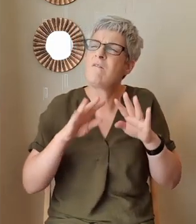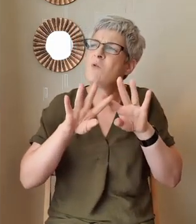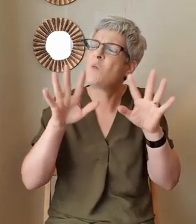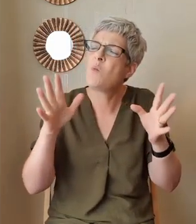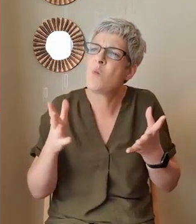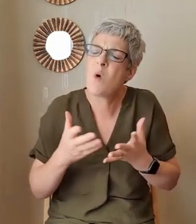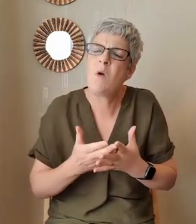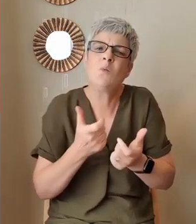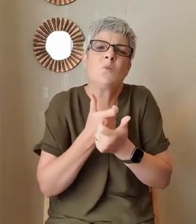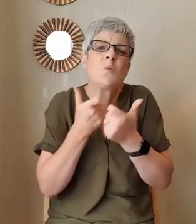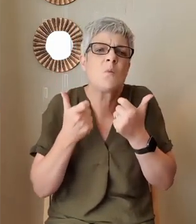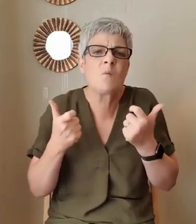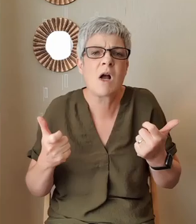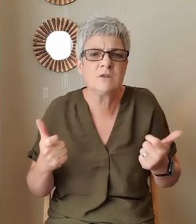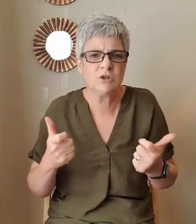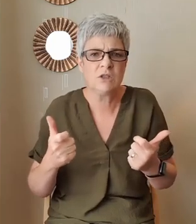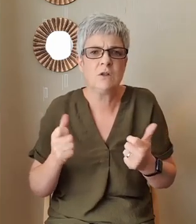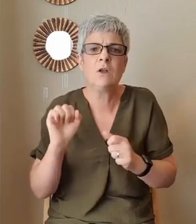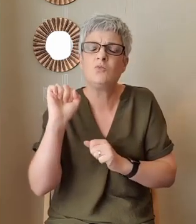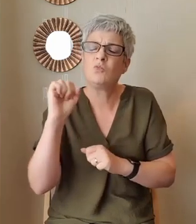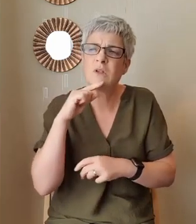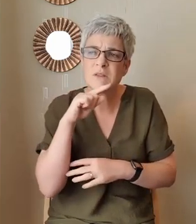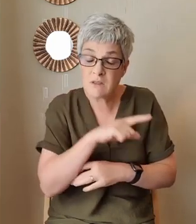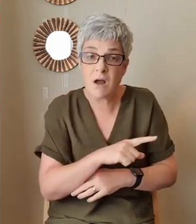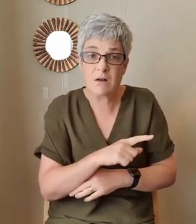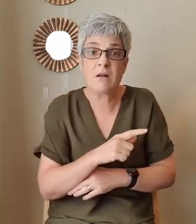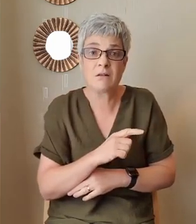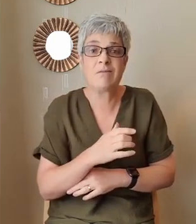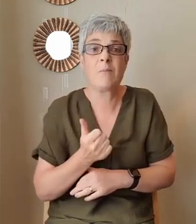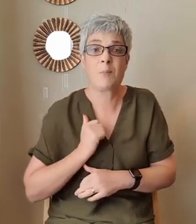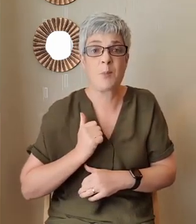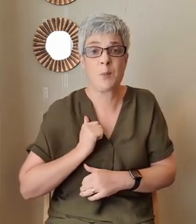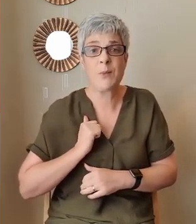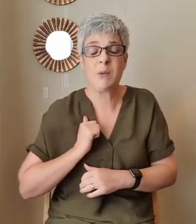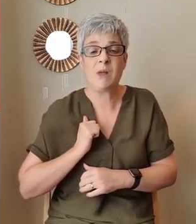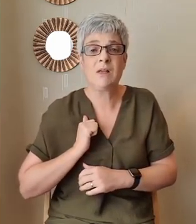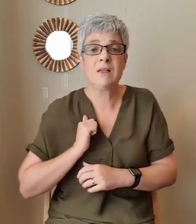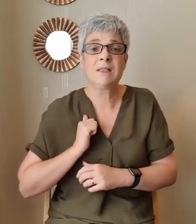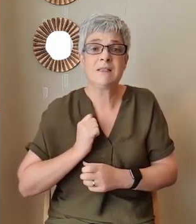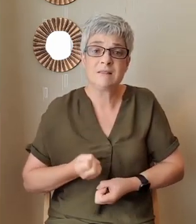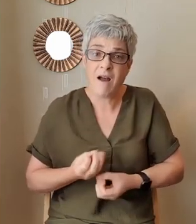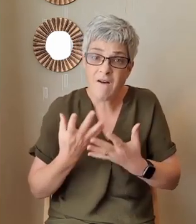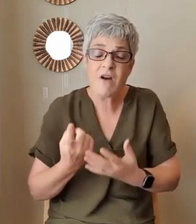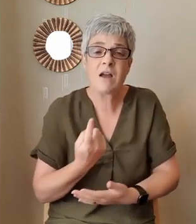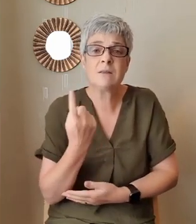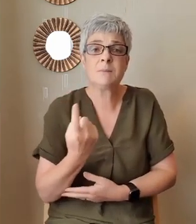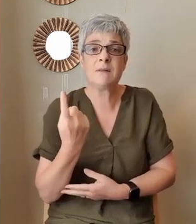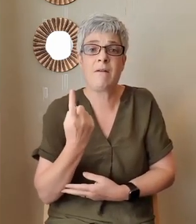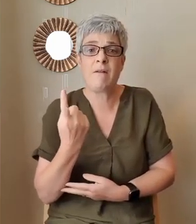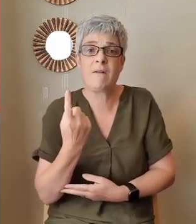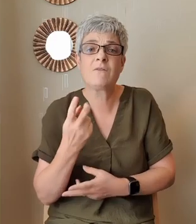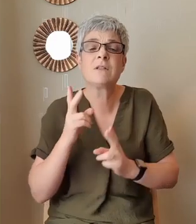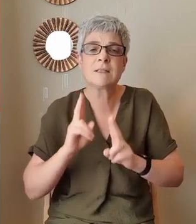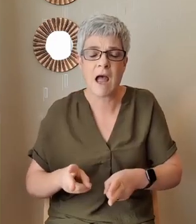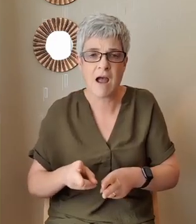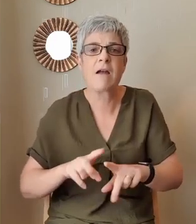You loved the world that much that your Son was prepared to sacrifice himself and die for us,